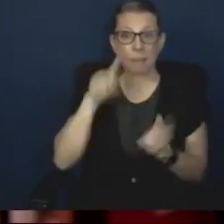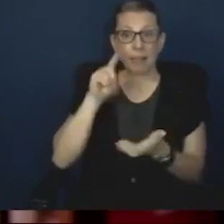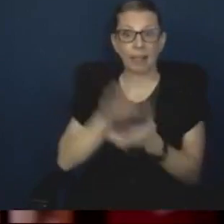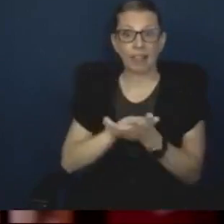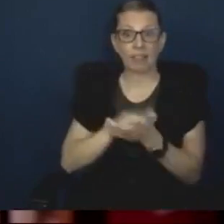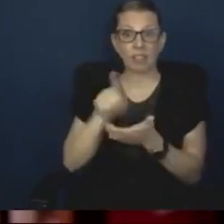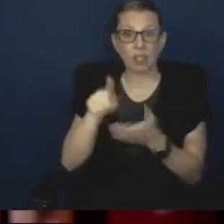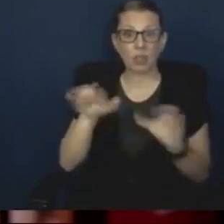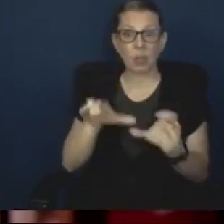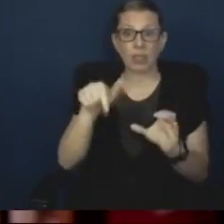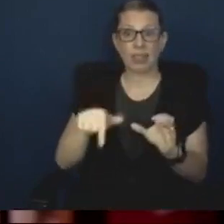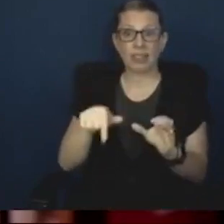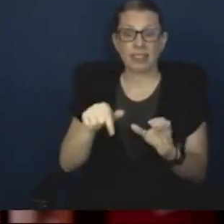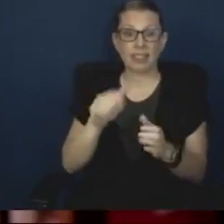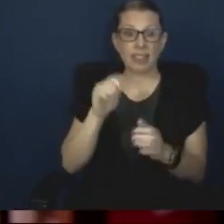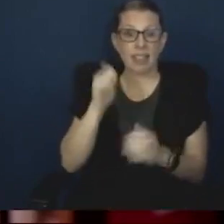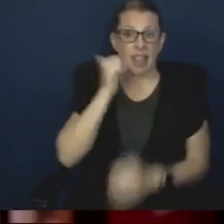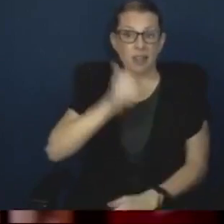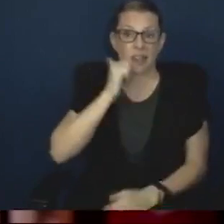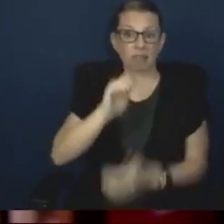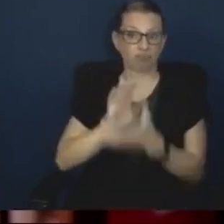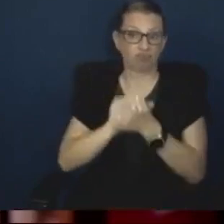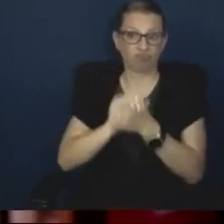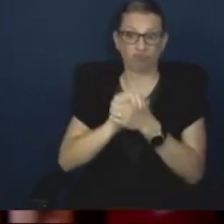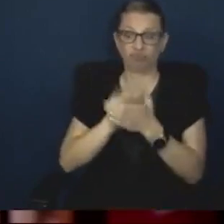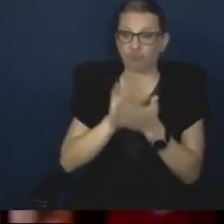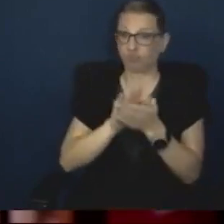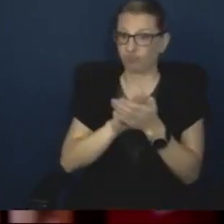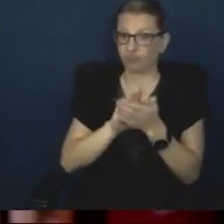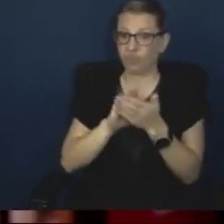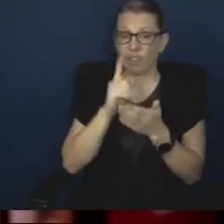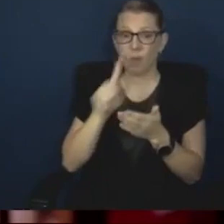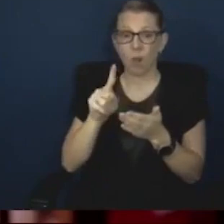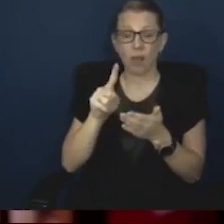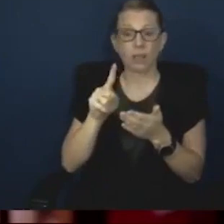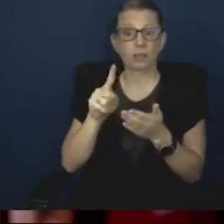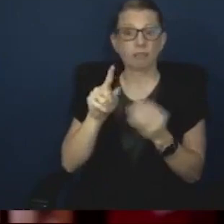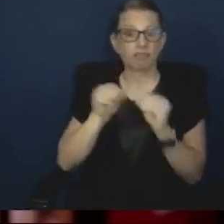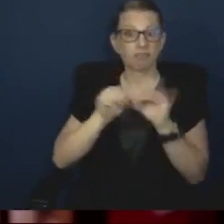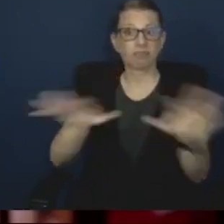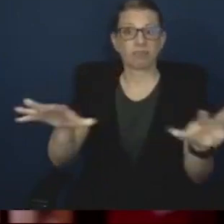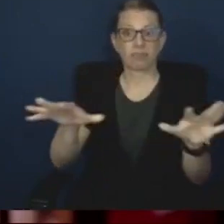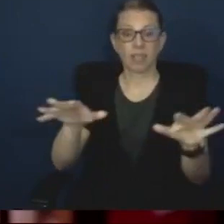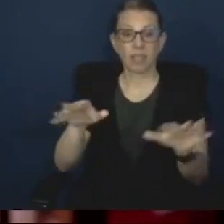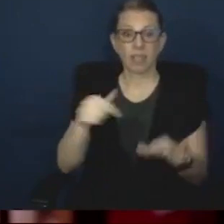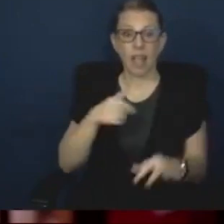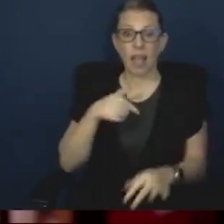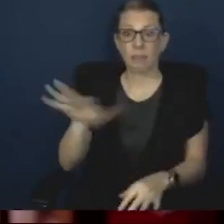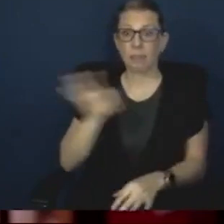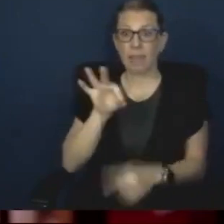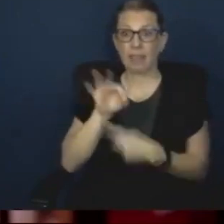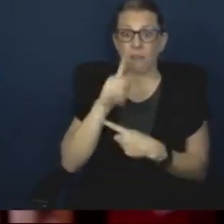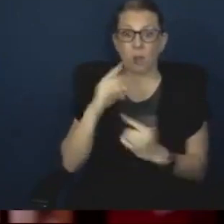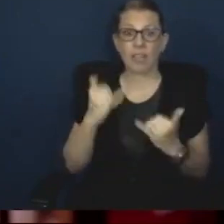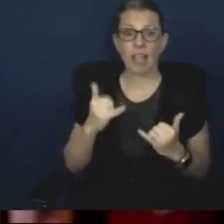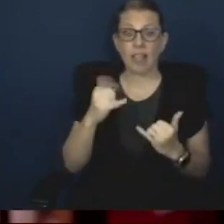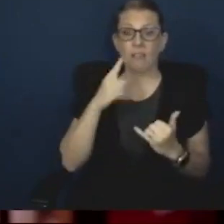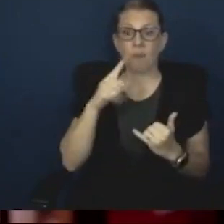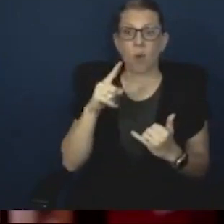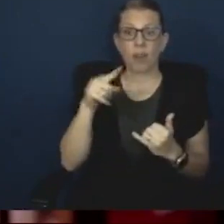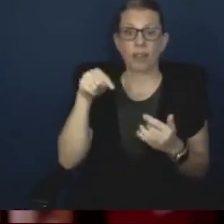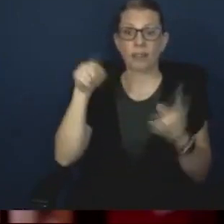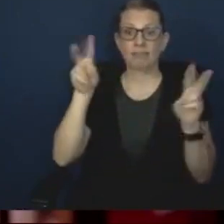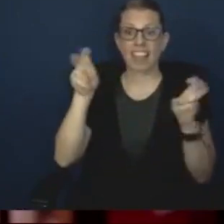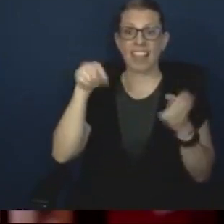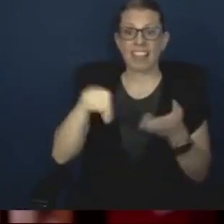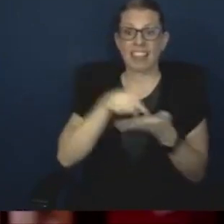every day. Kudos to you for doing this. I'm going to make this my pick today on This Week in Virology so more